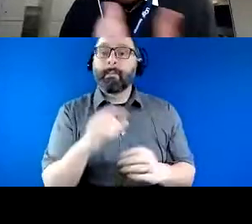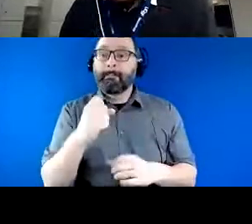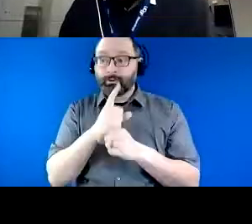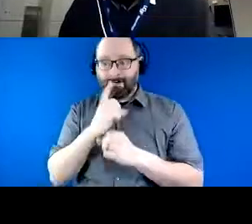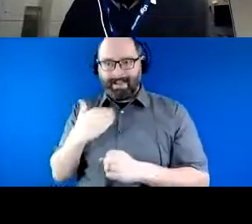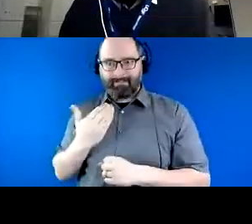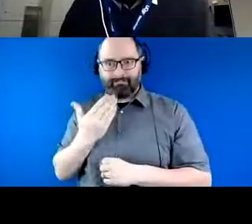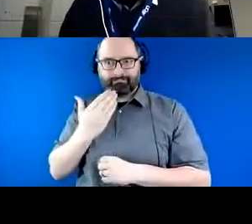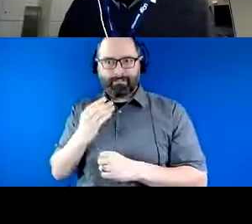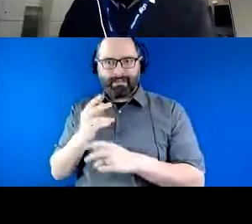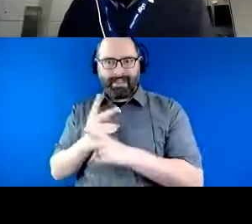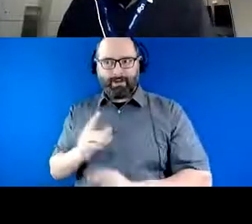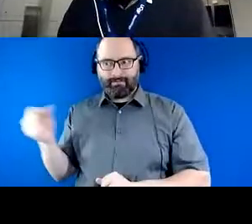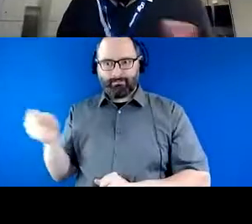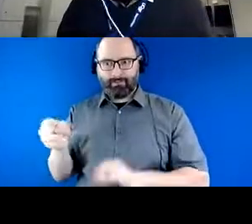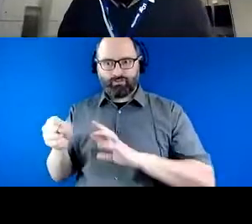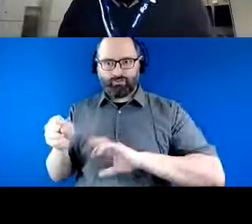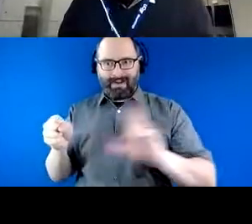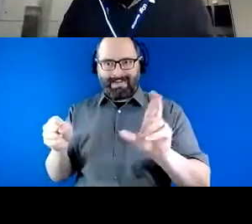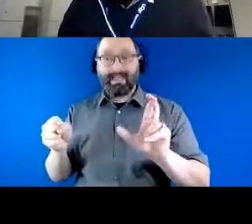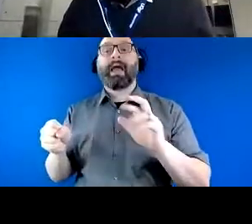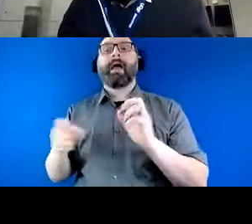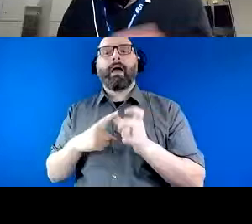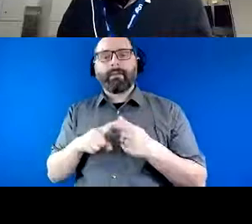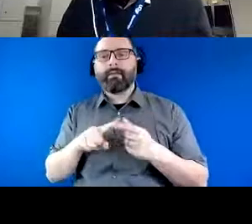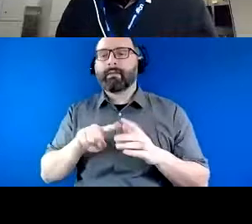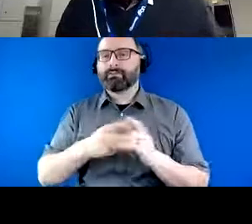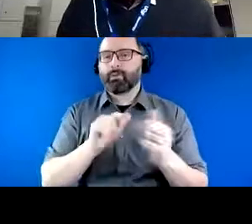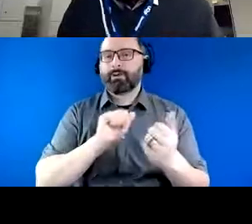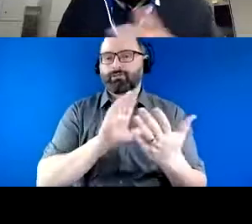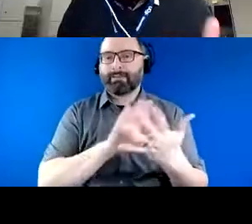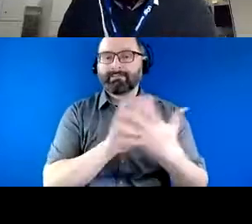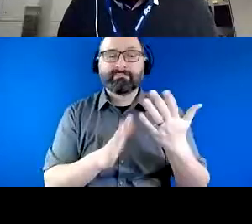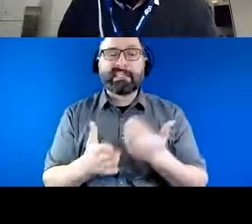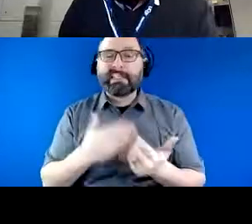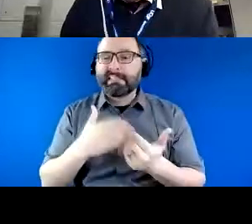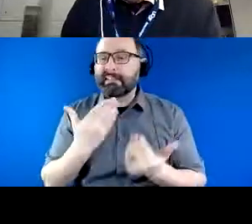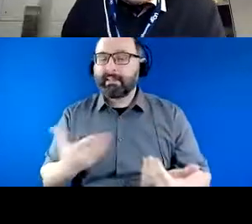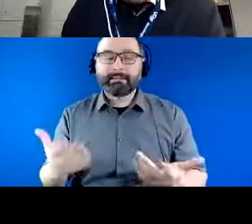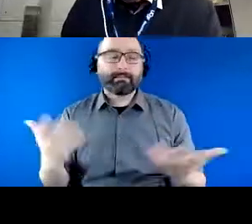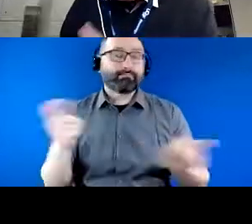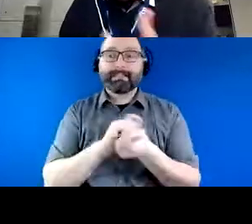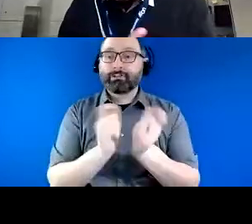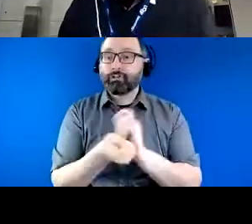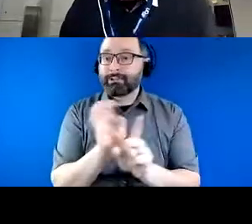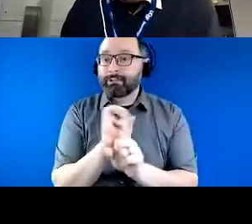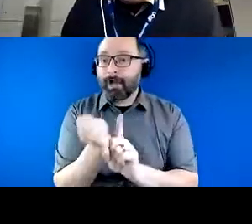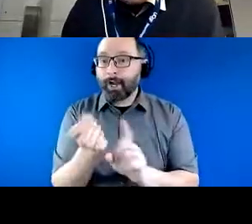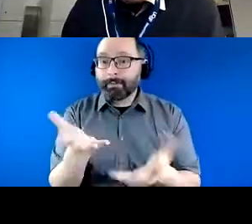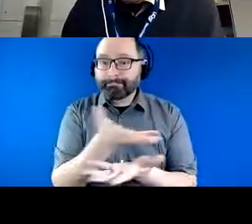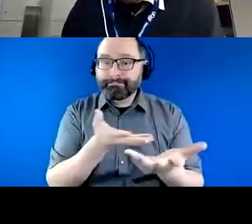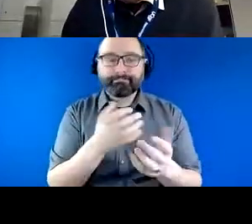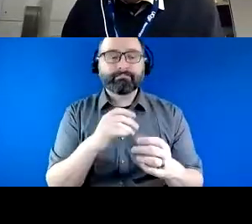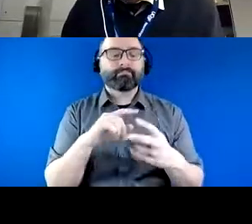ready, you form your team, and then you start addressing things that are easy, low-hanging fruit, change the environment, try to